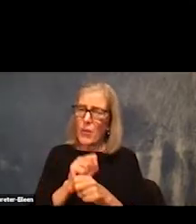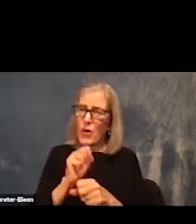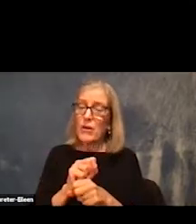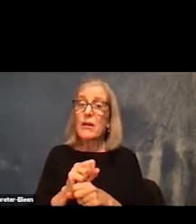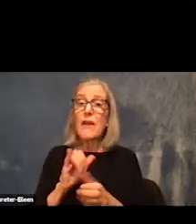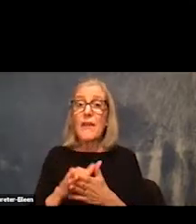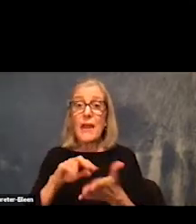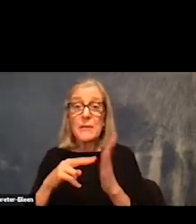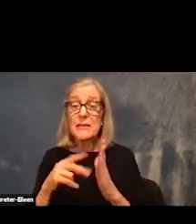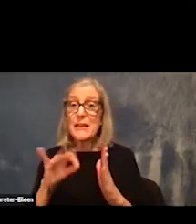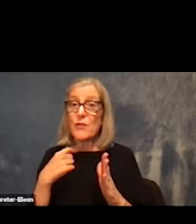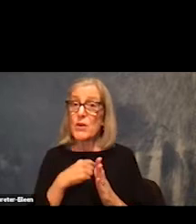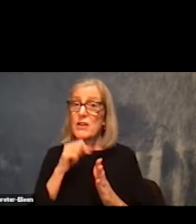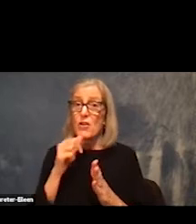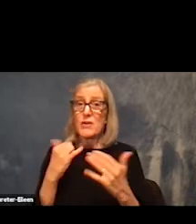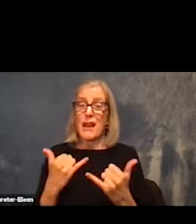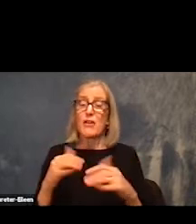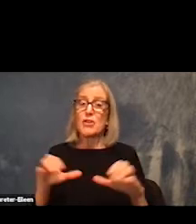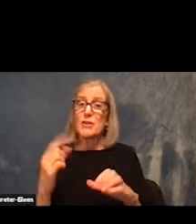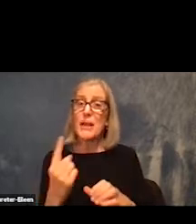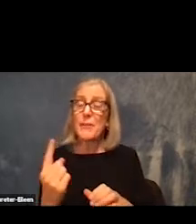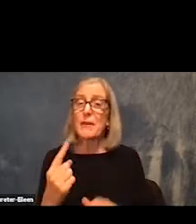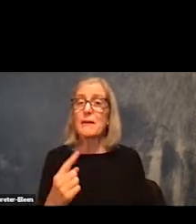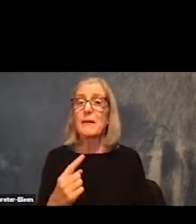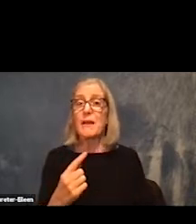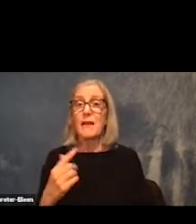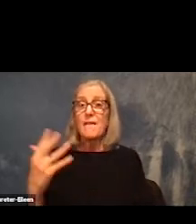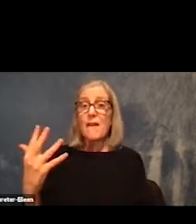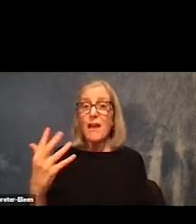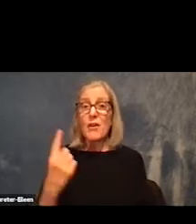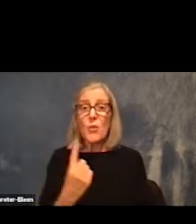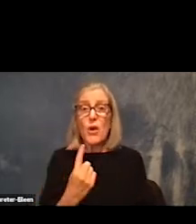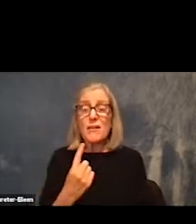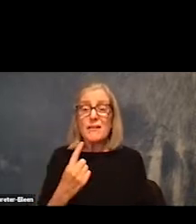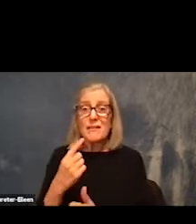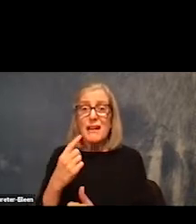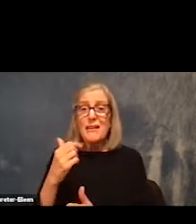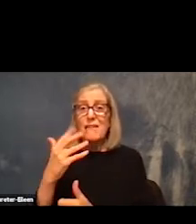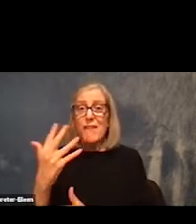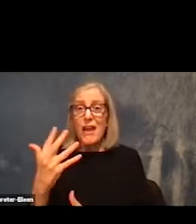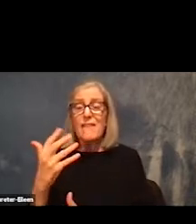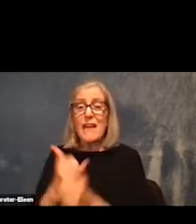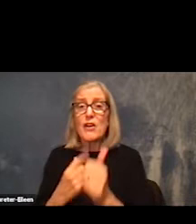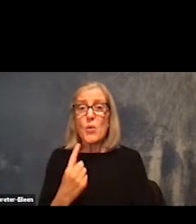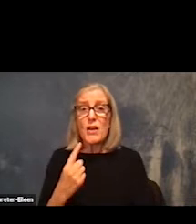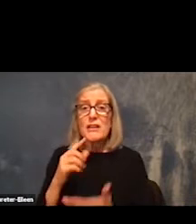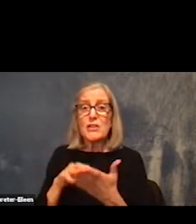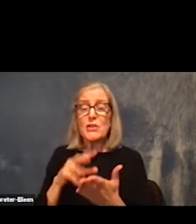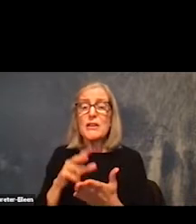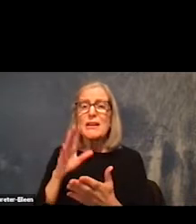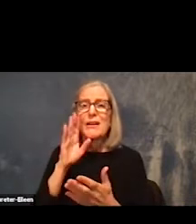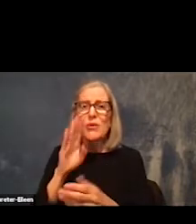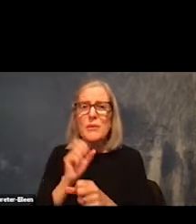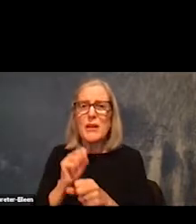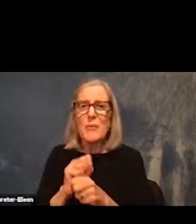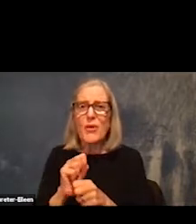your current students with disabilities, whether they have an IEP or a 504 plan, 1 in 5 will be employed.